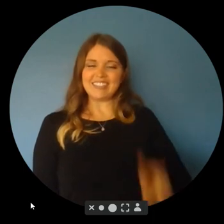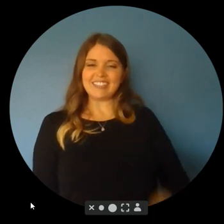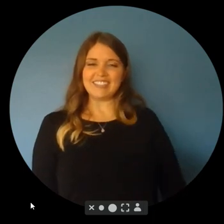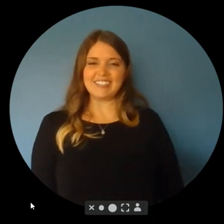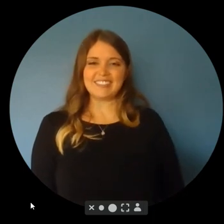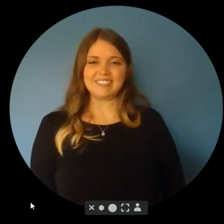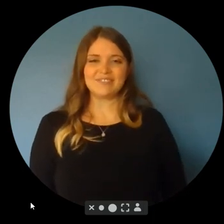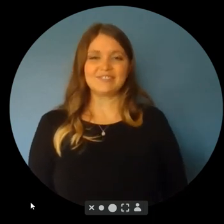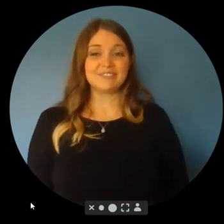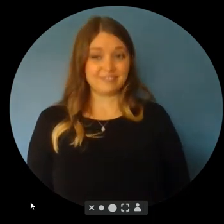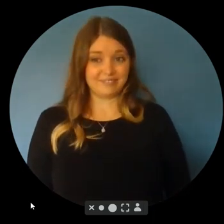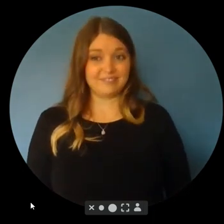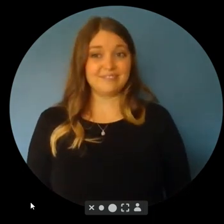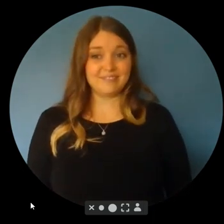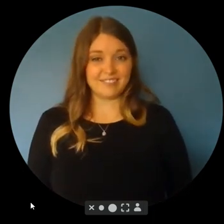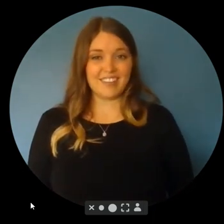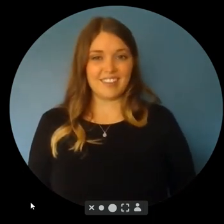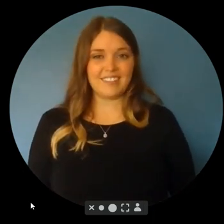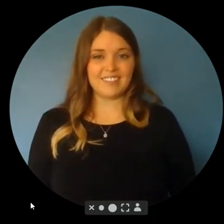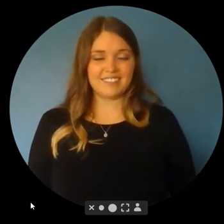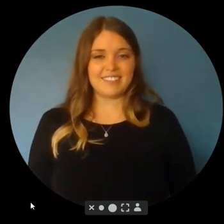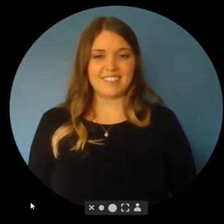Lots of fun things.